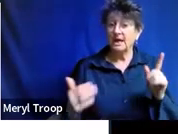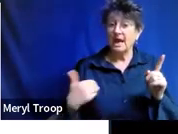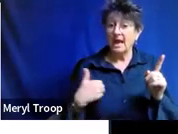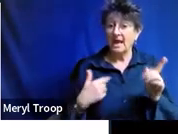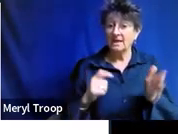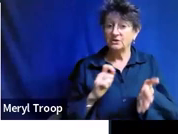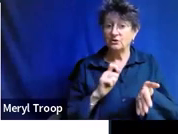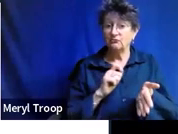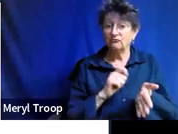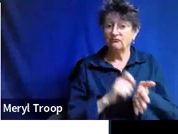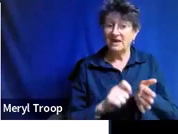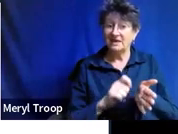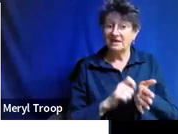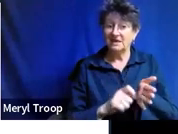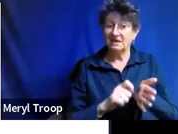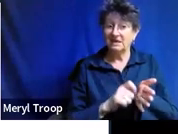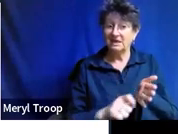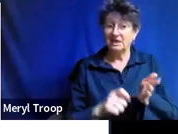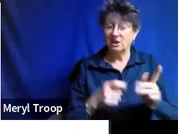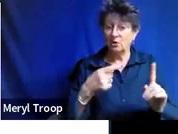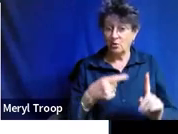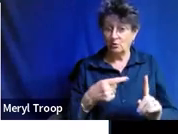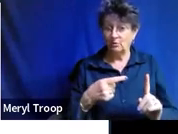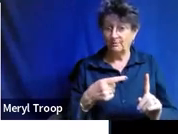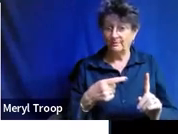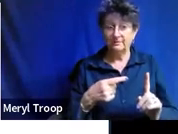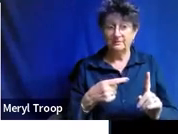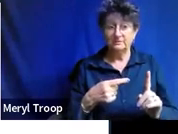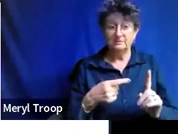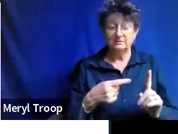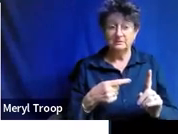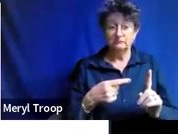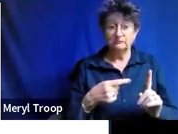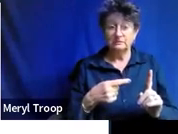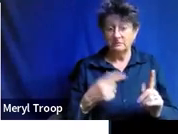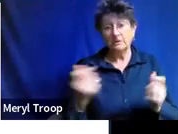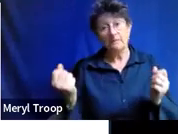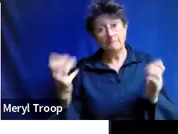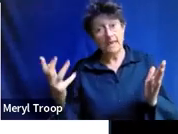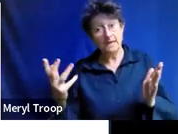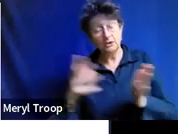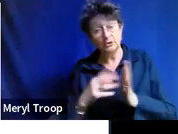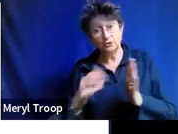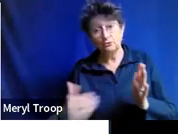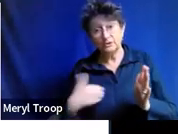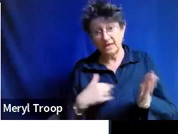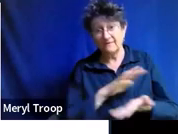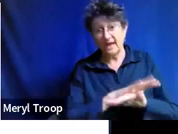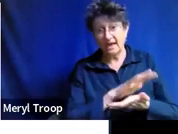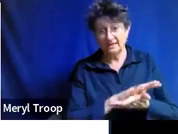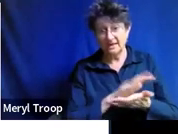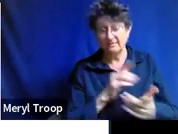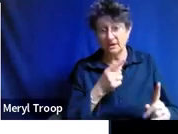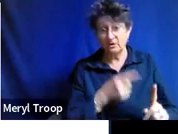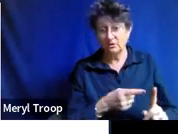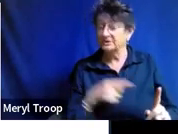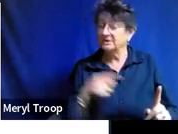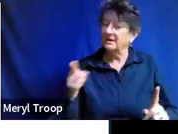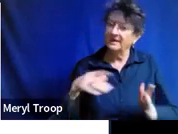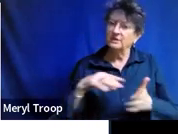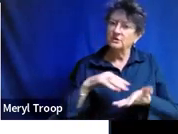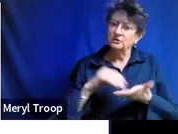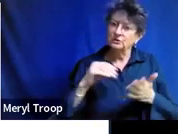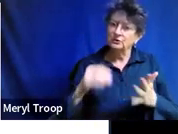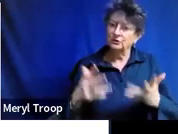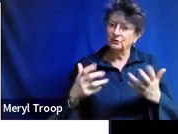writing goal, right? A lot of students have academic goals. The student wants to go to college for marketing. They're gonna have